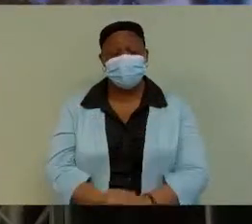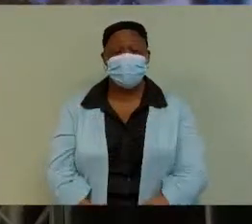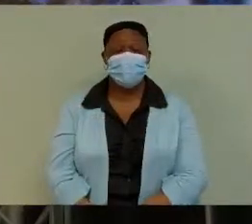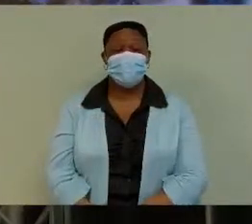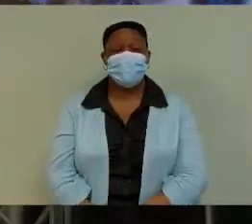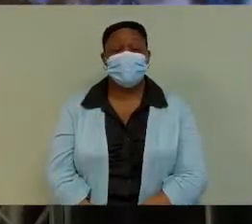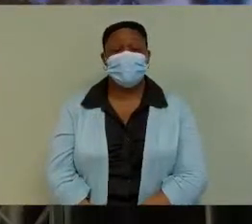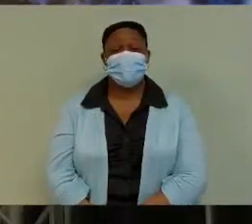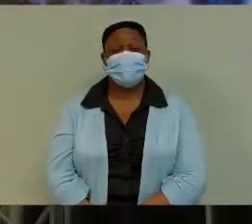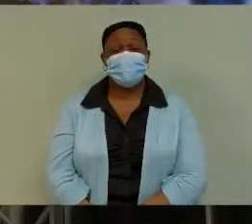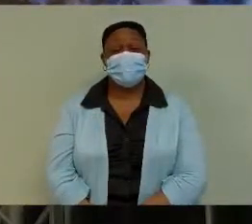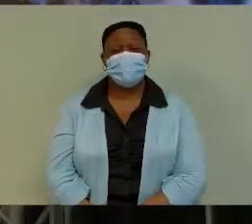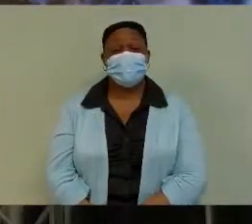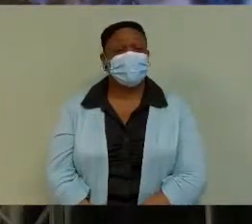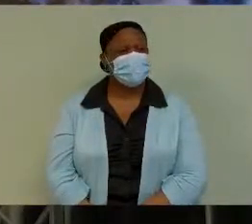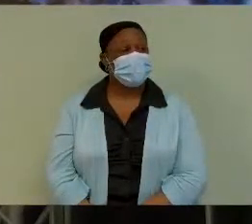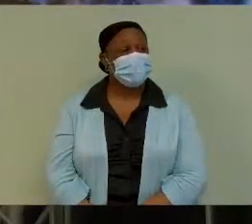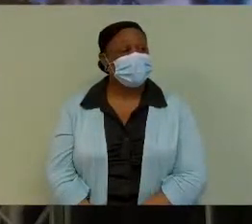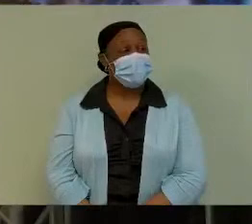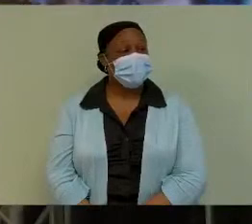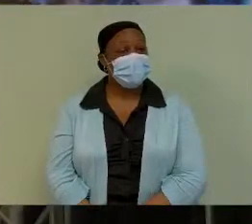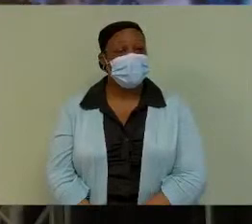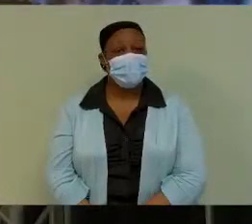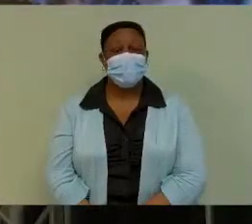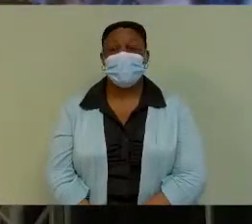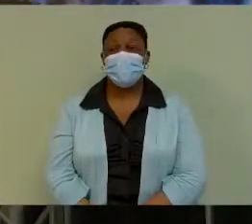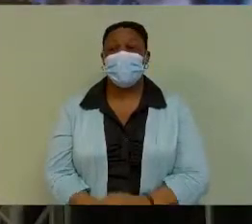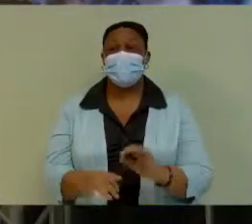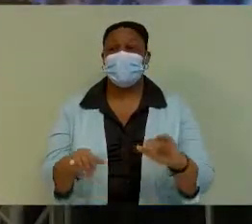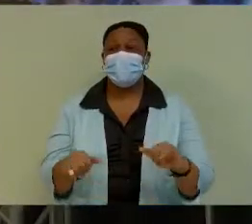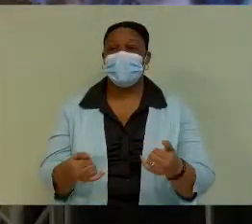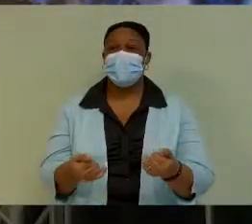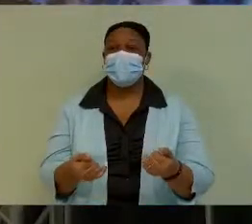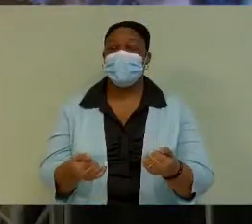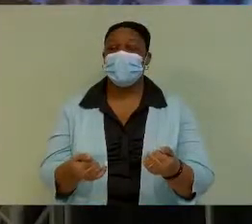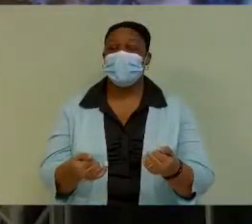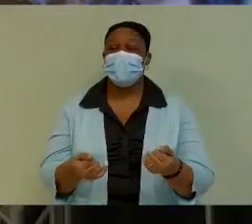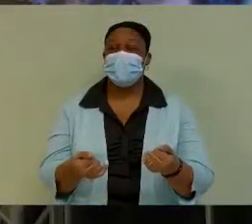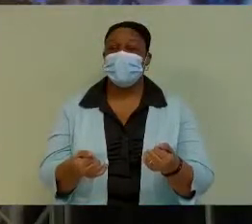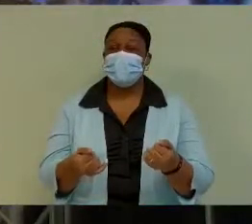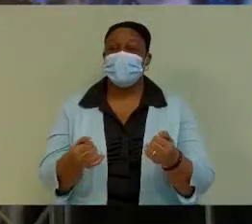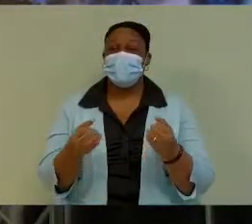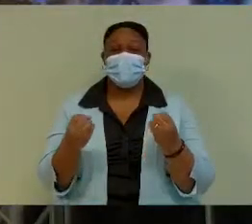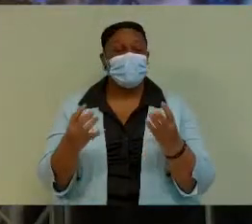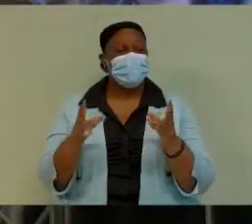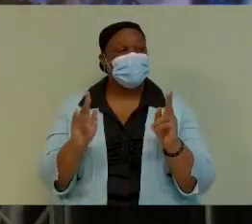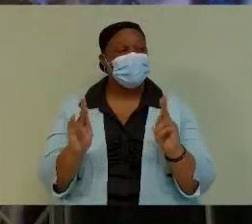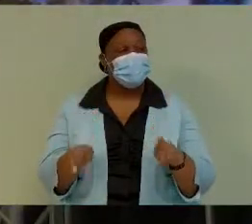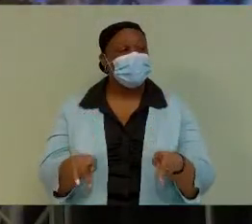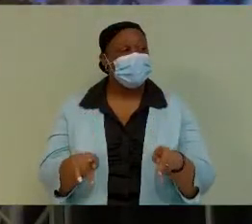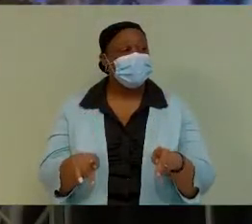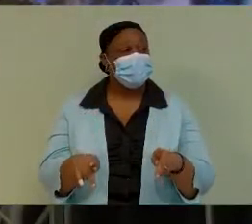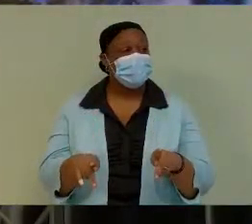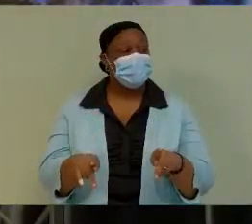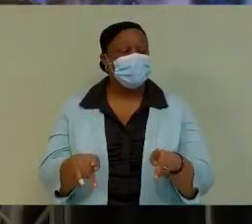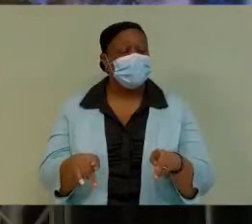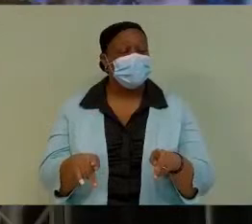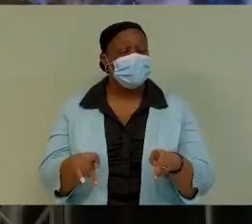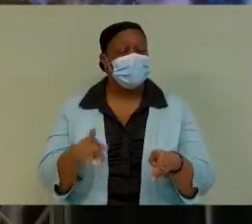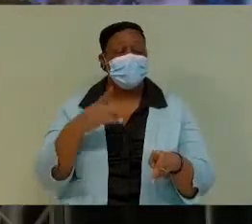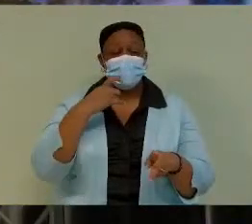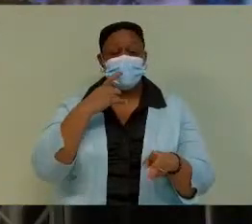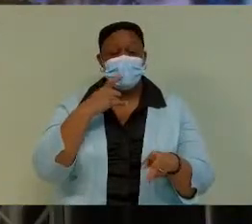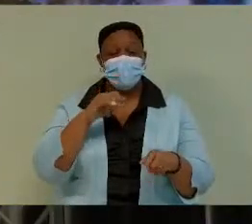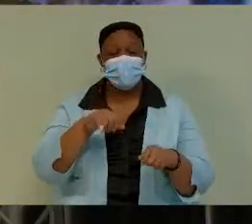How many people arrested for breaching the curfew have been charged and placed before the court?